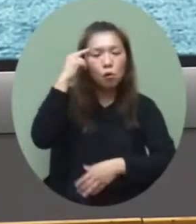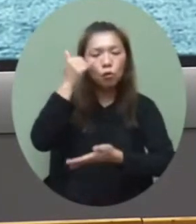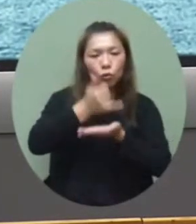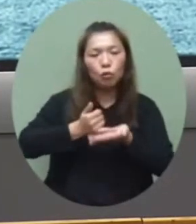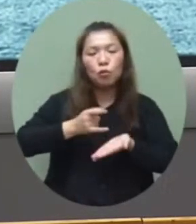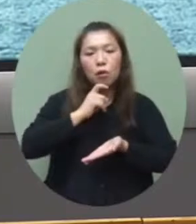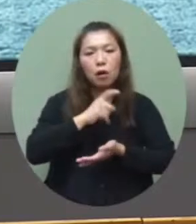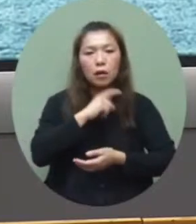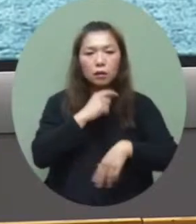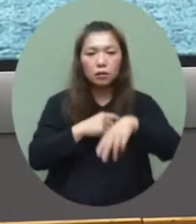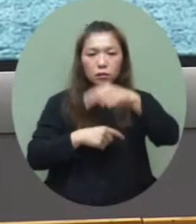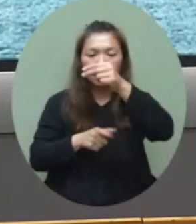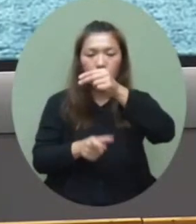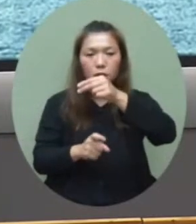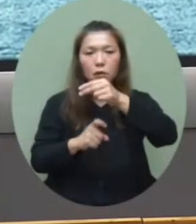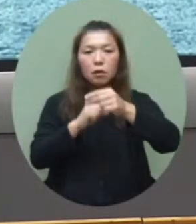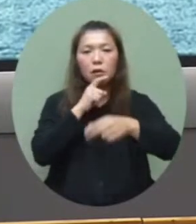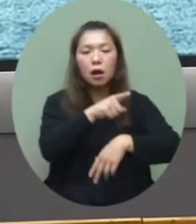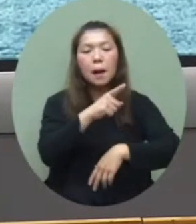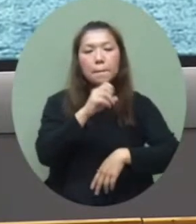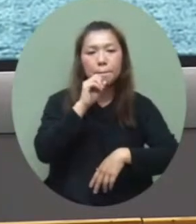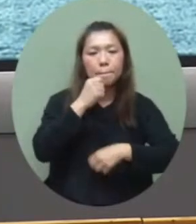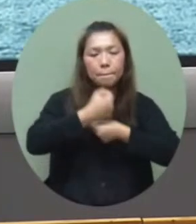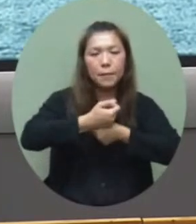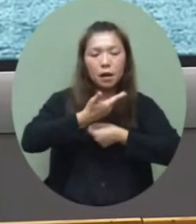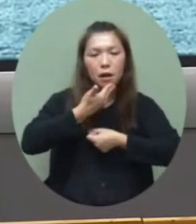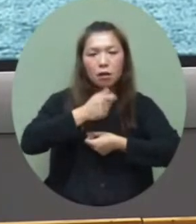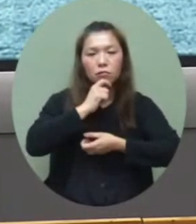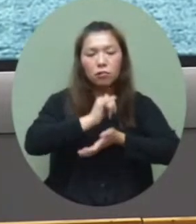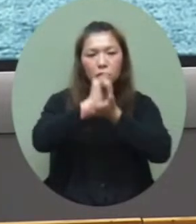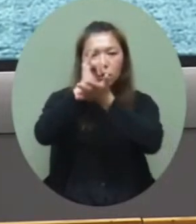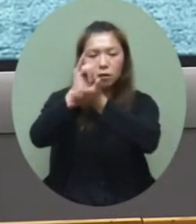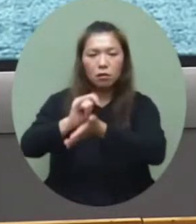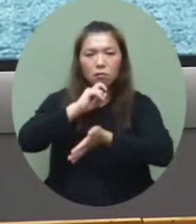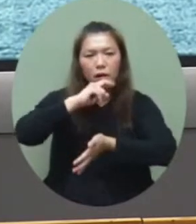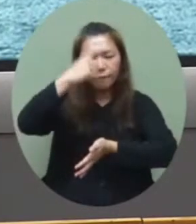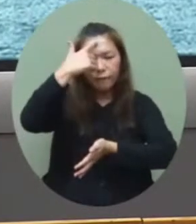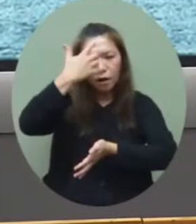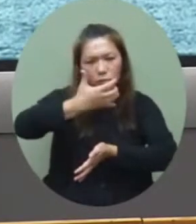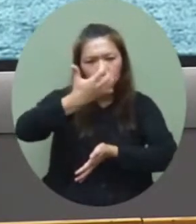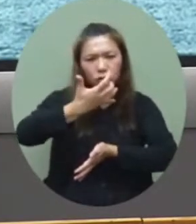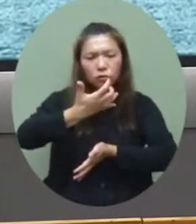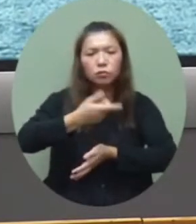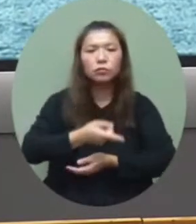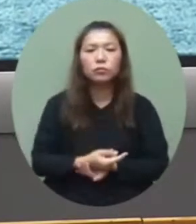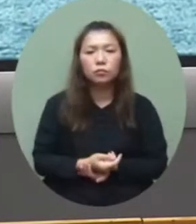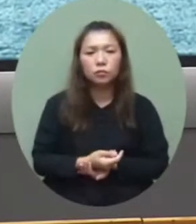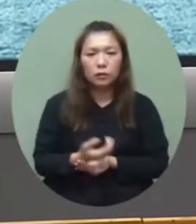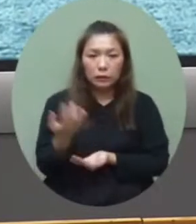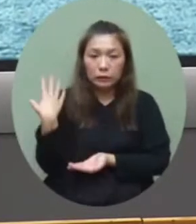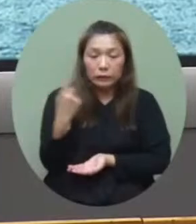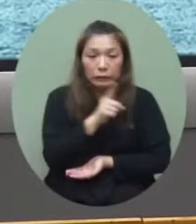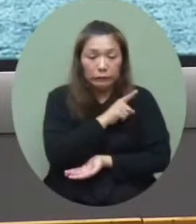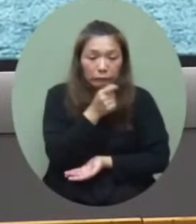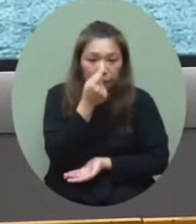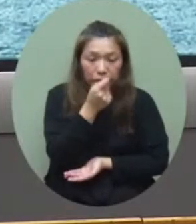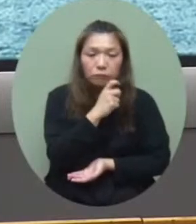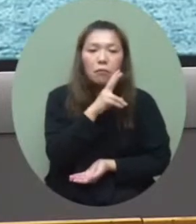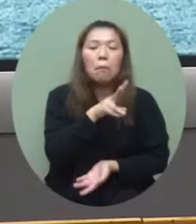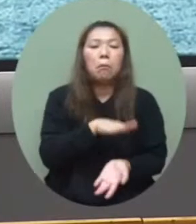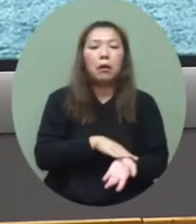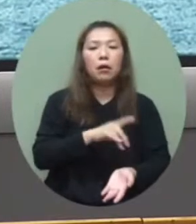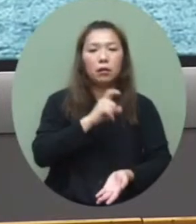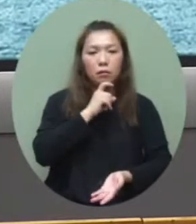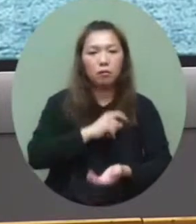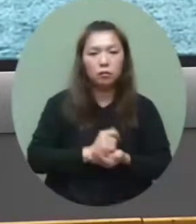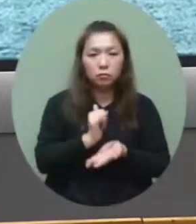patient, she was a dementia patient. On the 1st of July, she was admitted to Queen Mary Hospital. She had fever, and